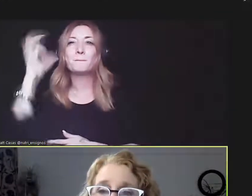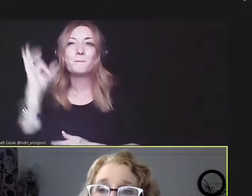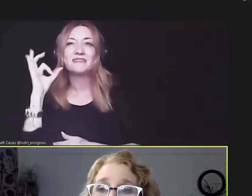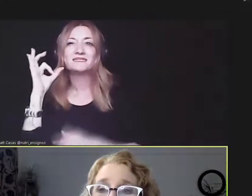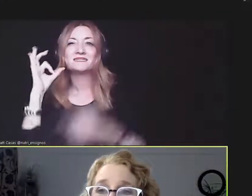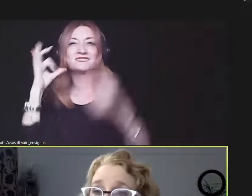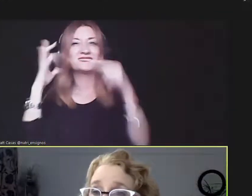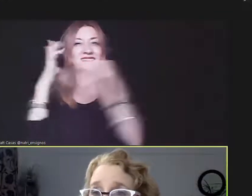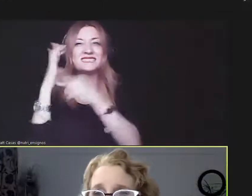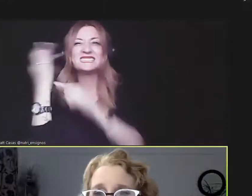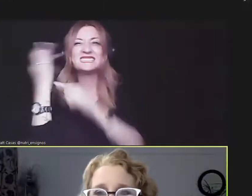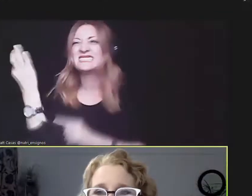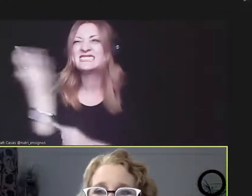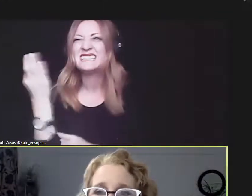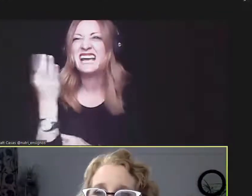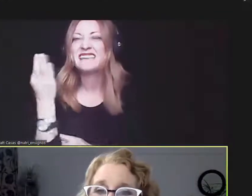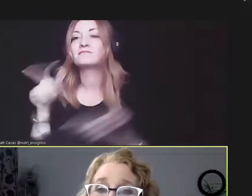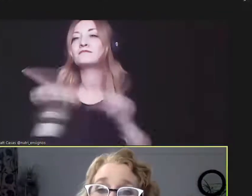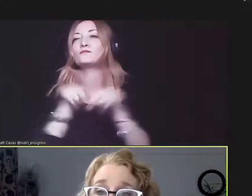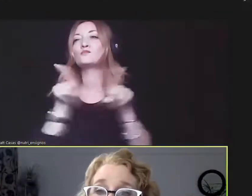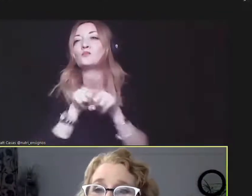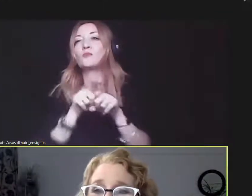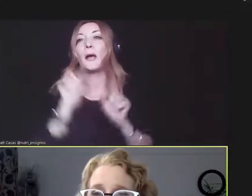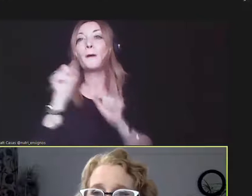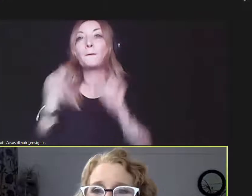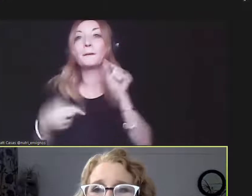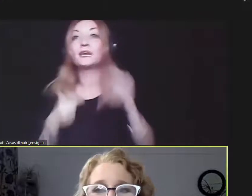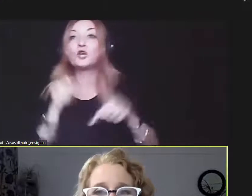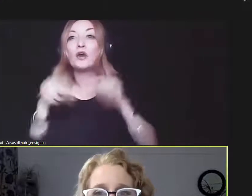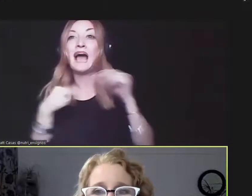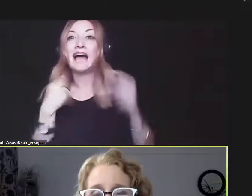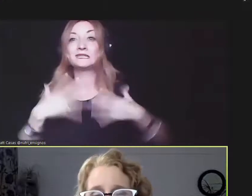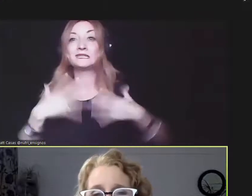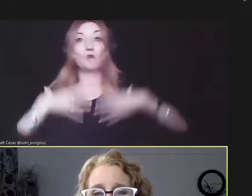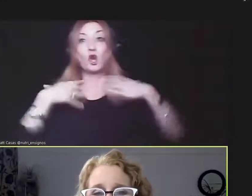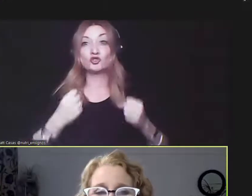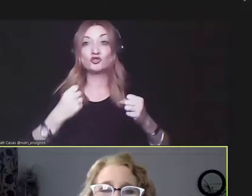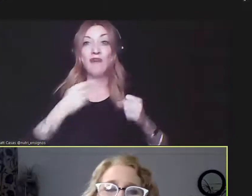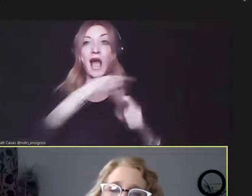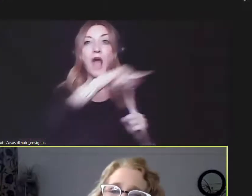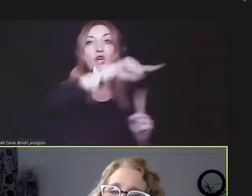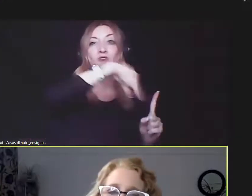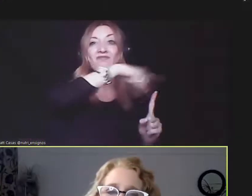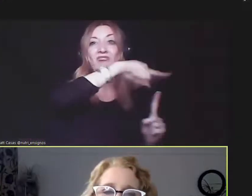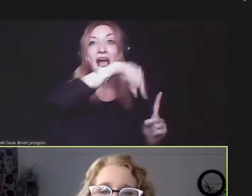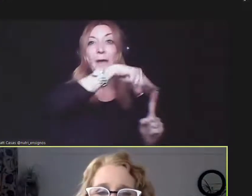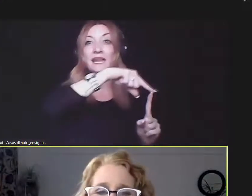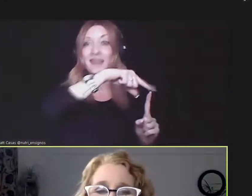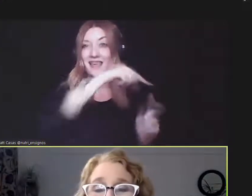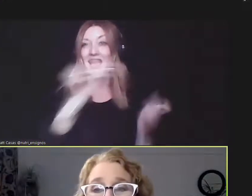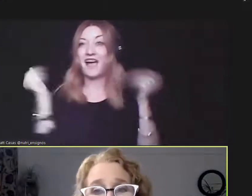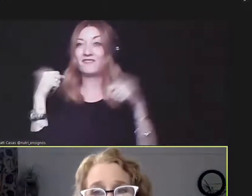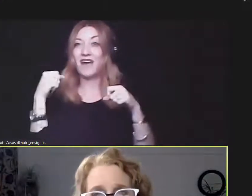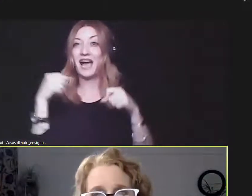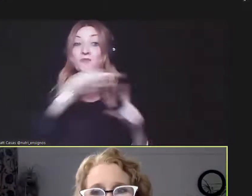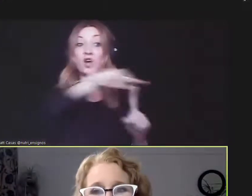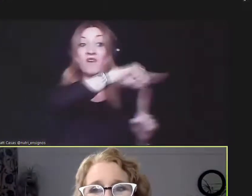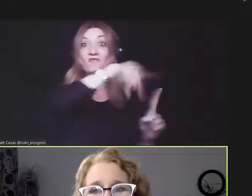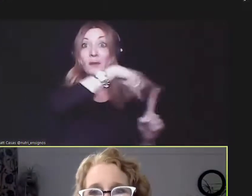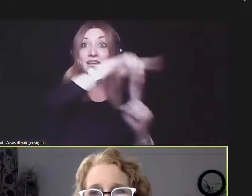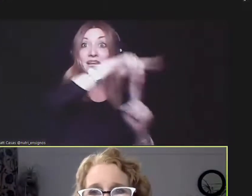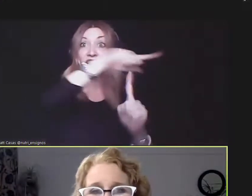strains. So the Culturex having 15 live strains is a very